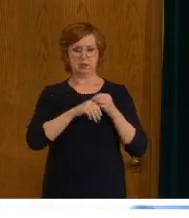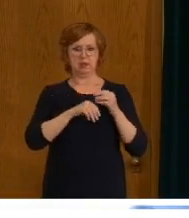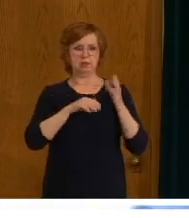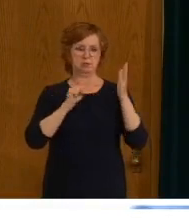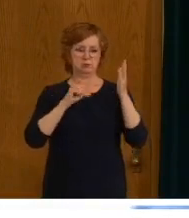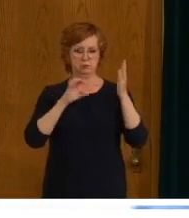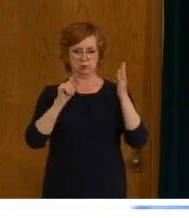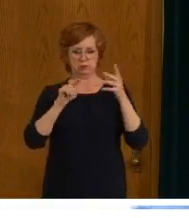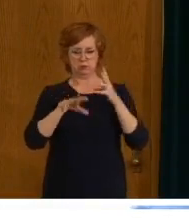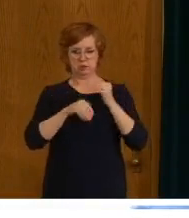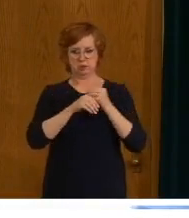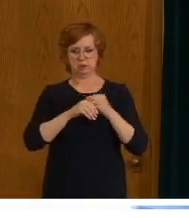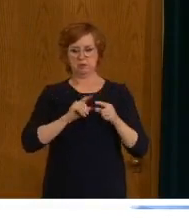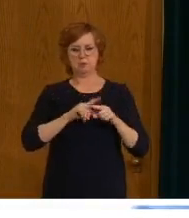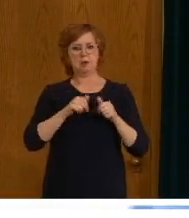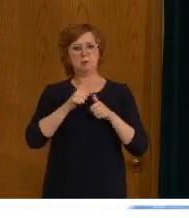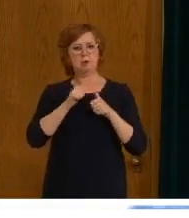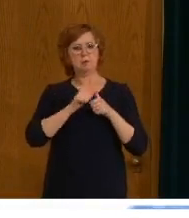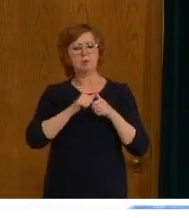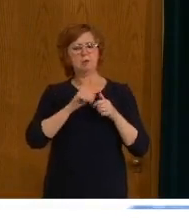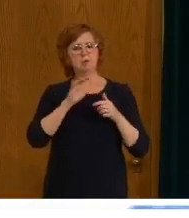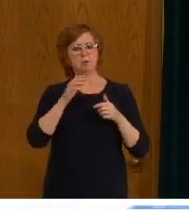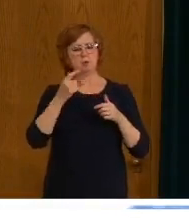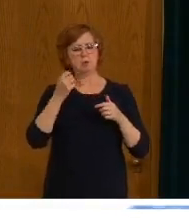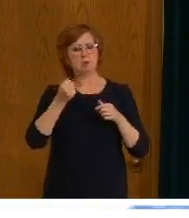in point-of-care testing. We deployed,